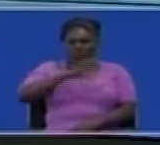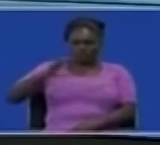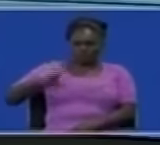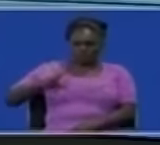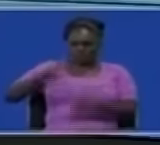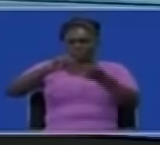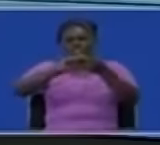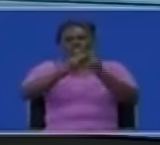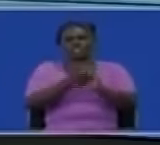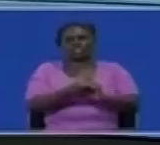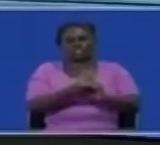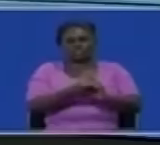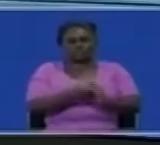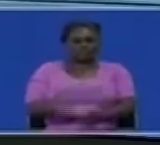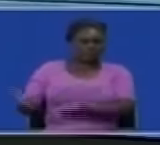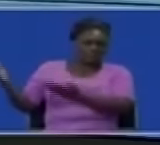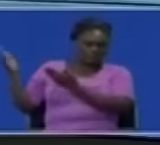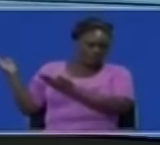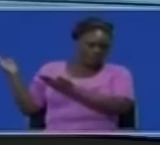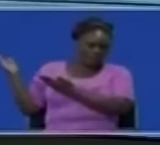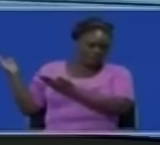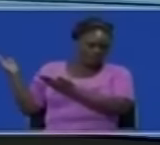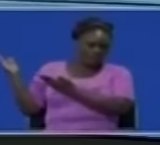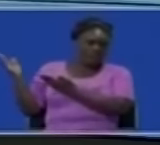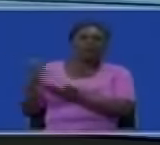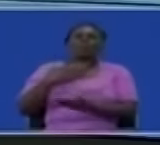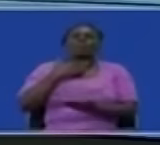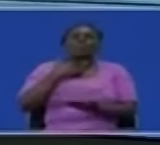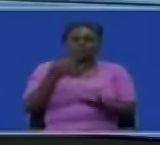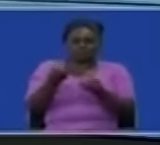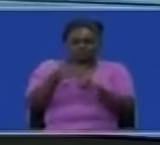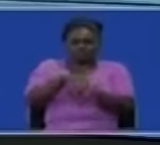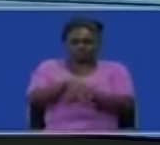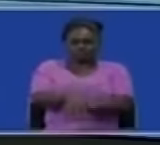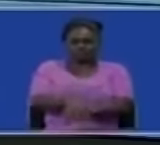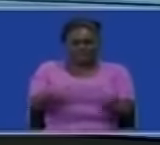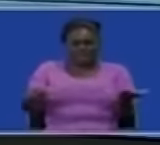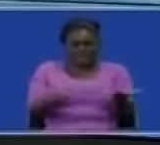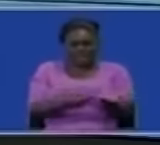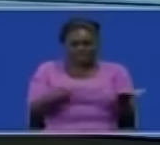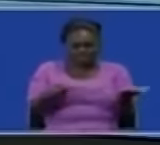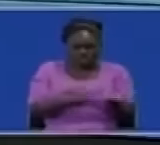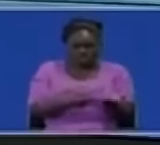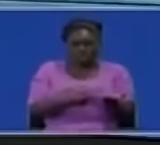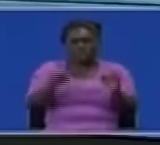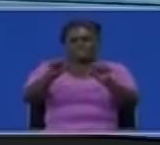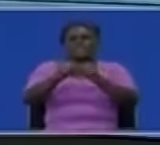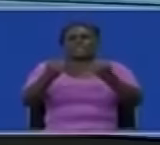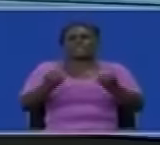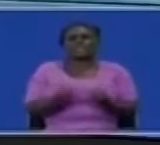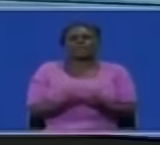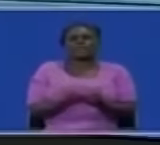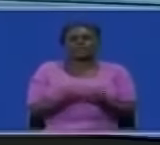the amendments in which, this is what they said, that we wanted an integrated electronic electoral system